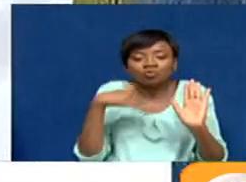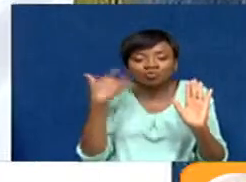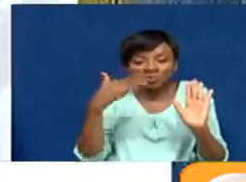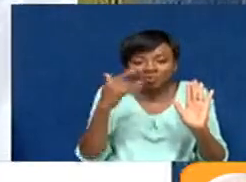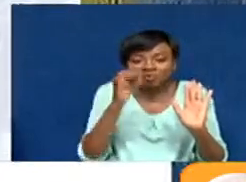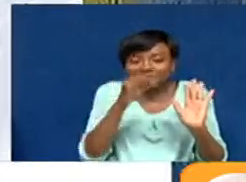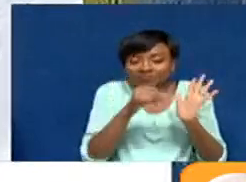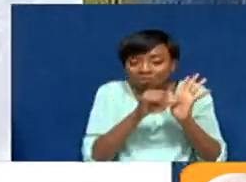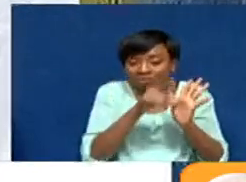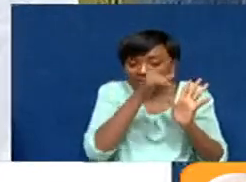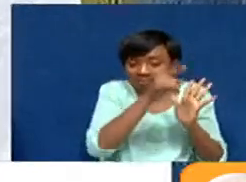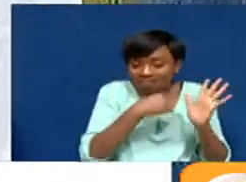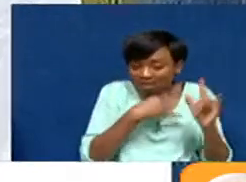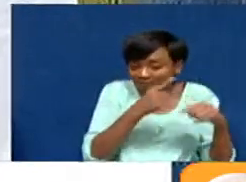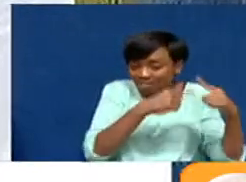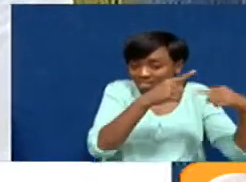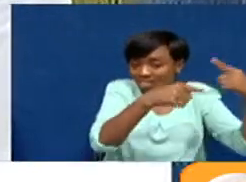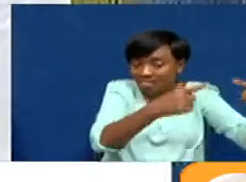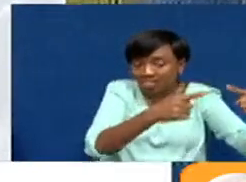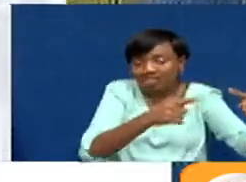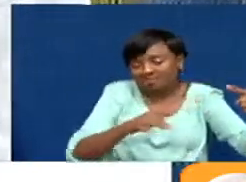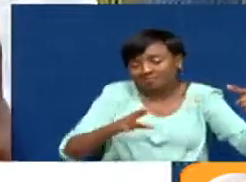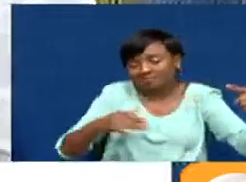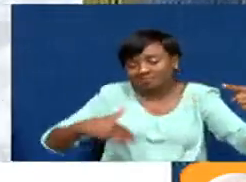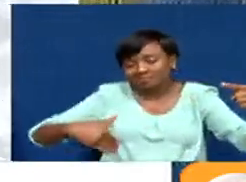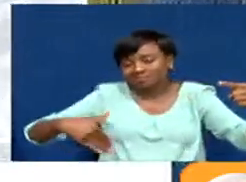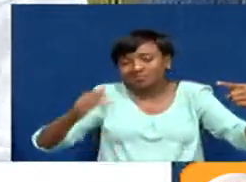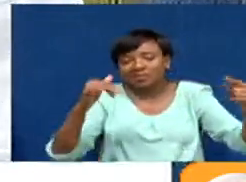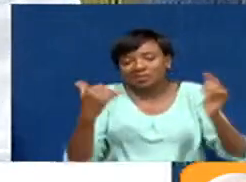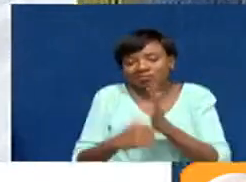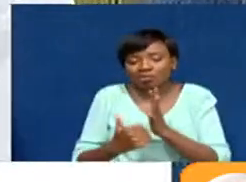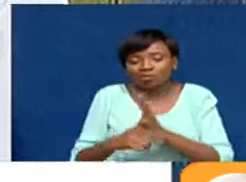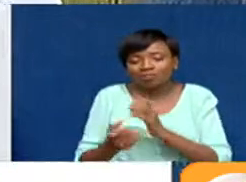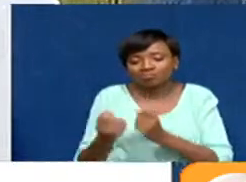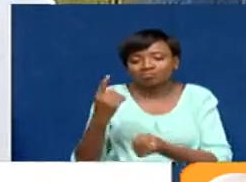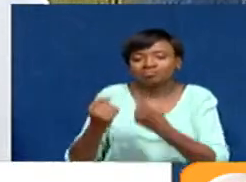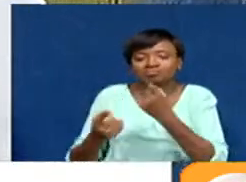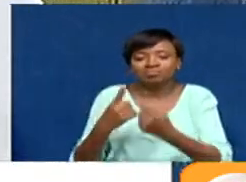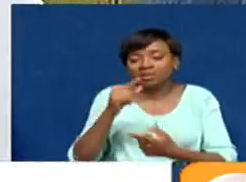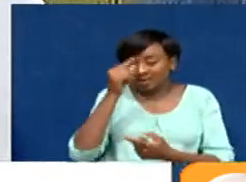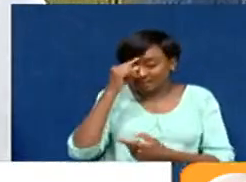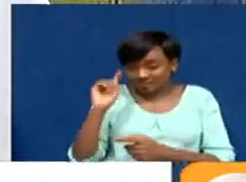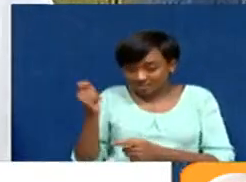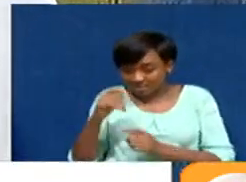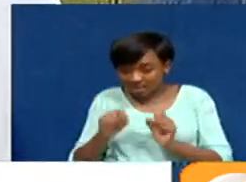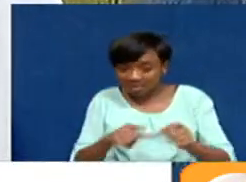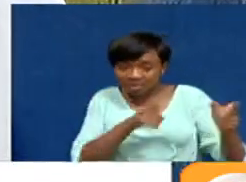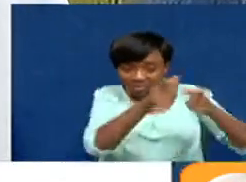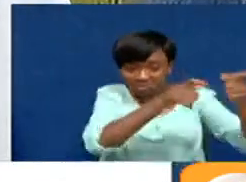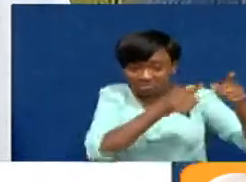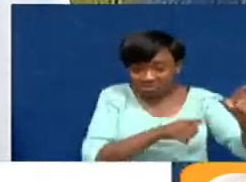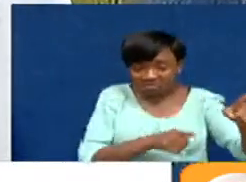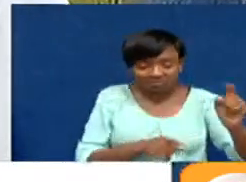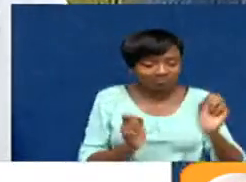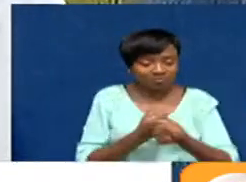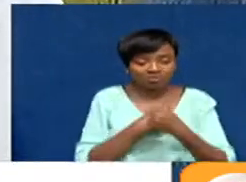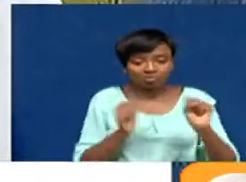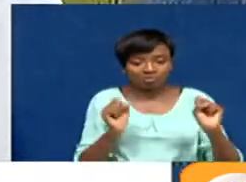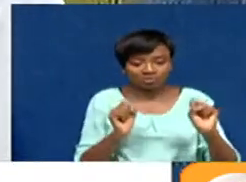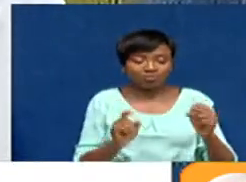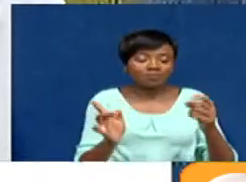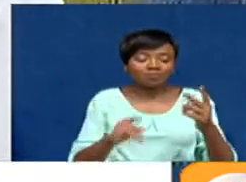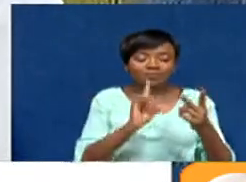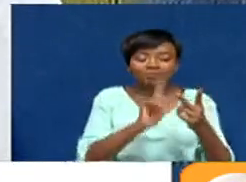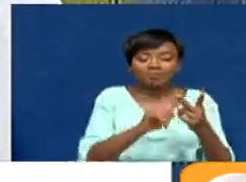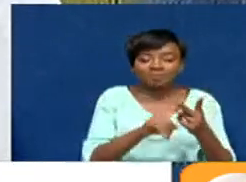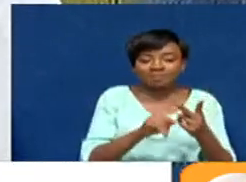around the prices of crude petroleum. So it's still going to go up. That cannot be controlled by the government of Kenya. The second is I think we are reaching the tail end